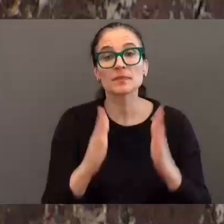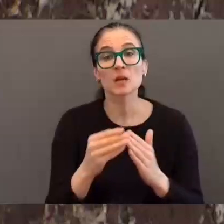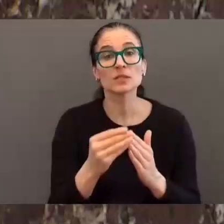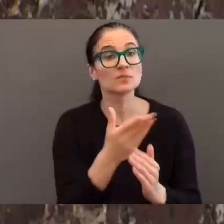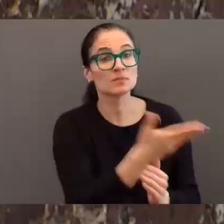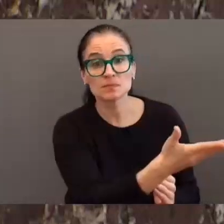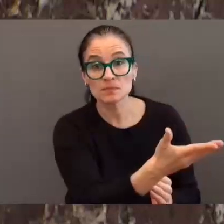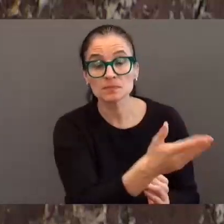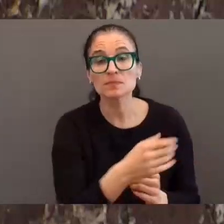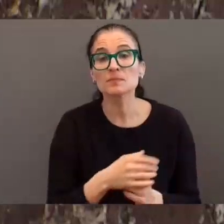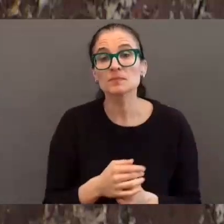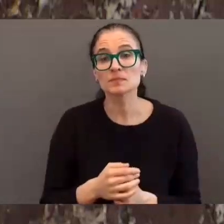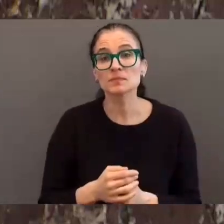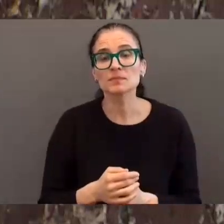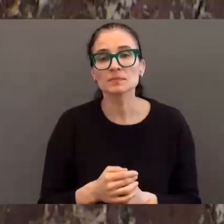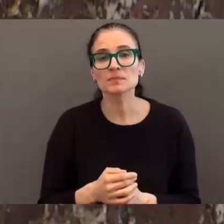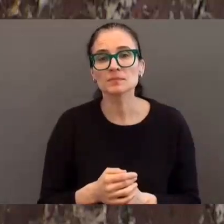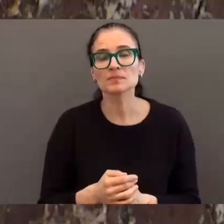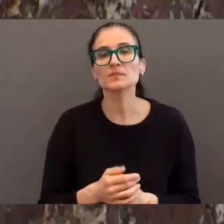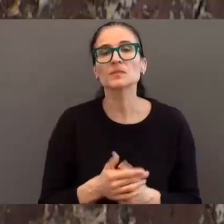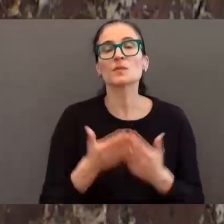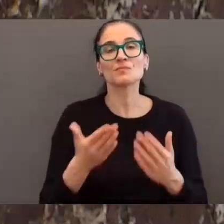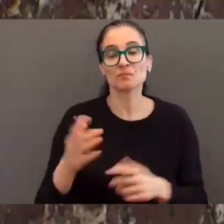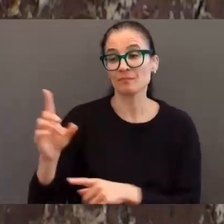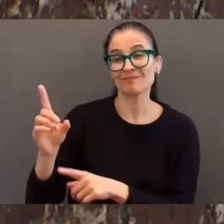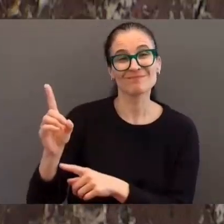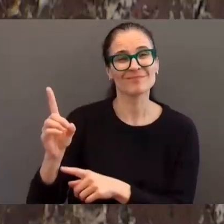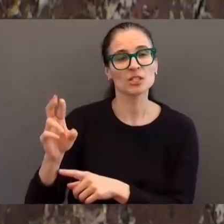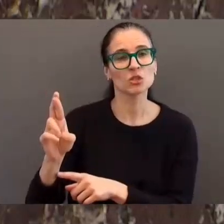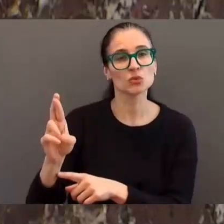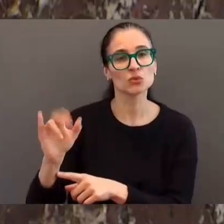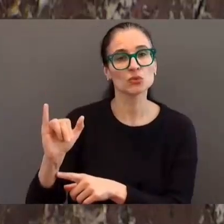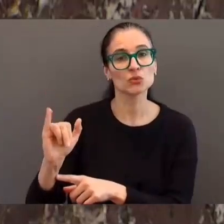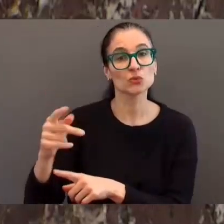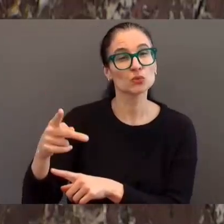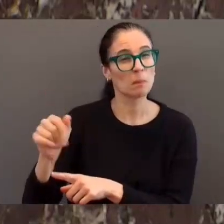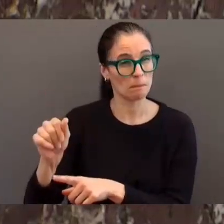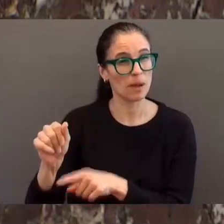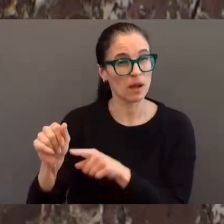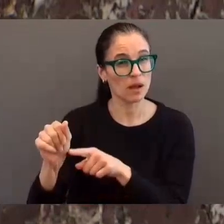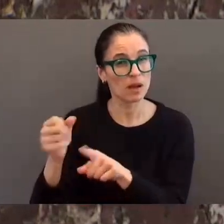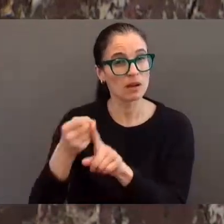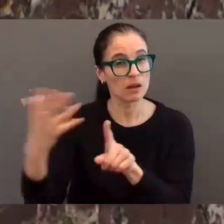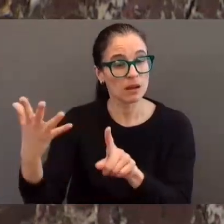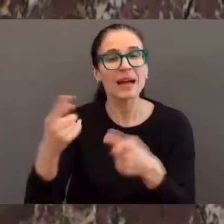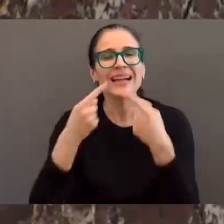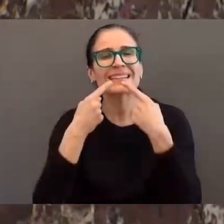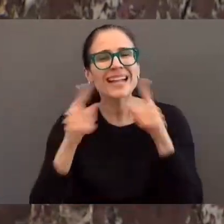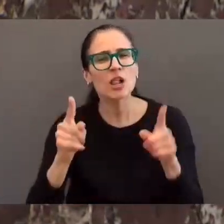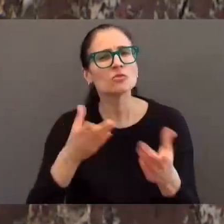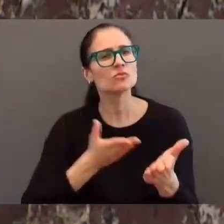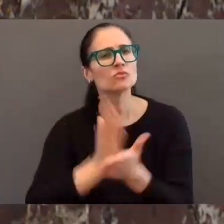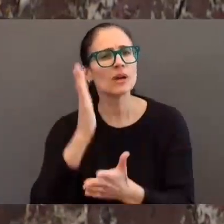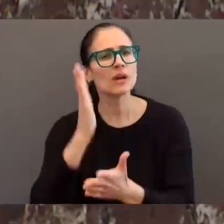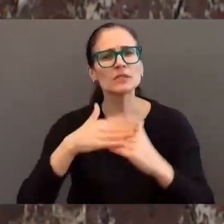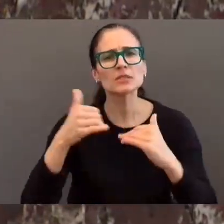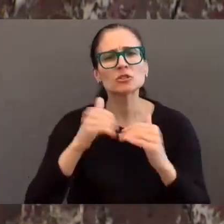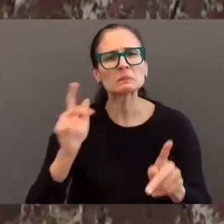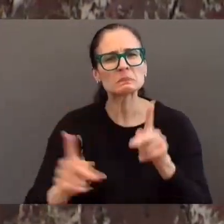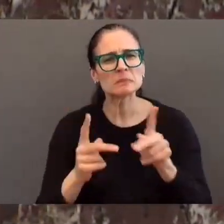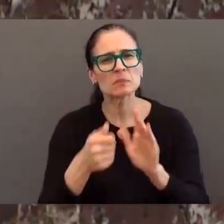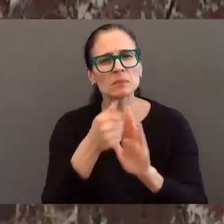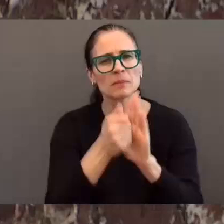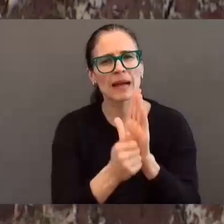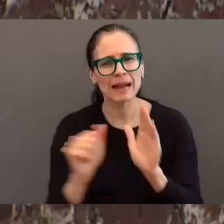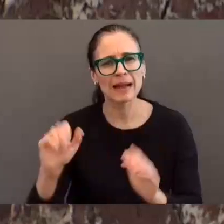Peoples Act, was created to provide a framework for reconciliation. It ensures better informed policy